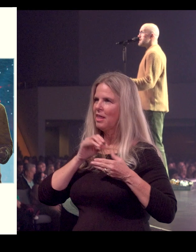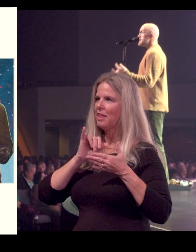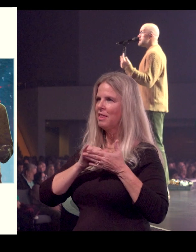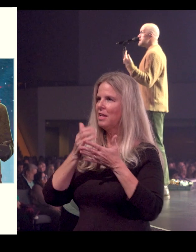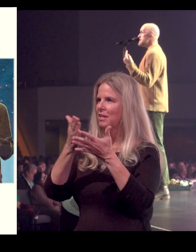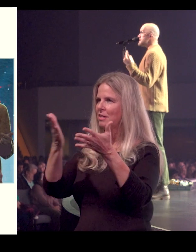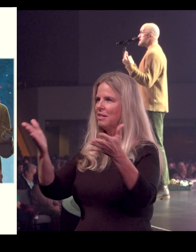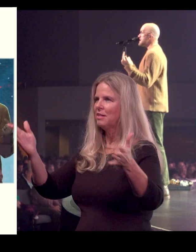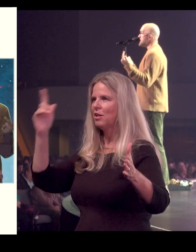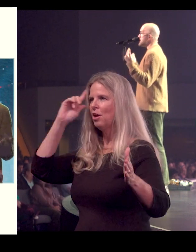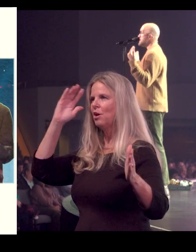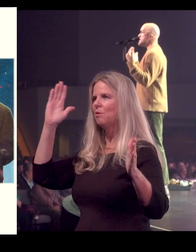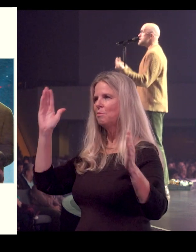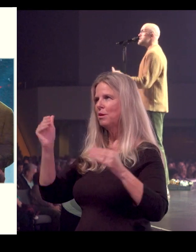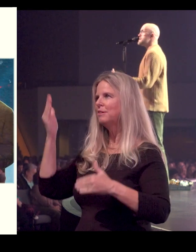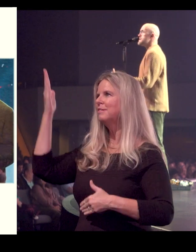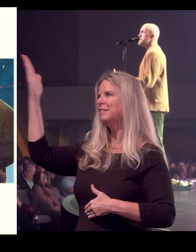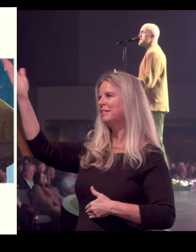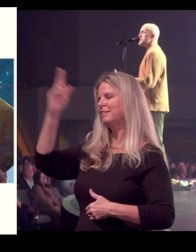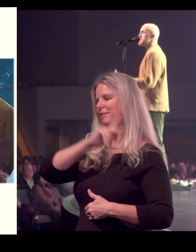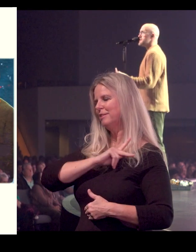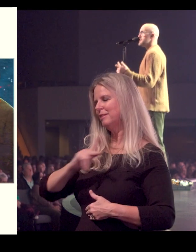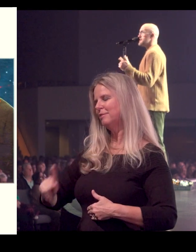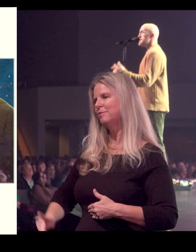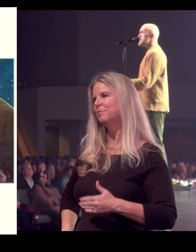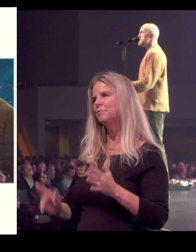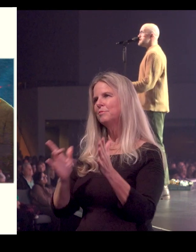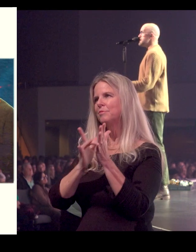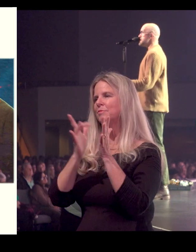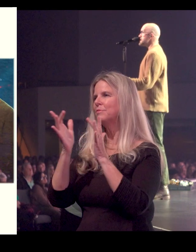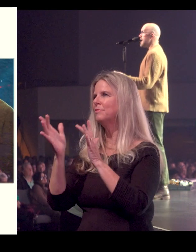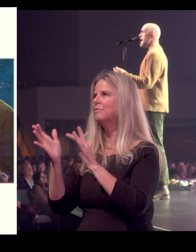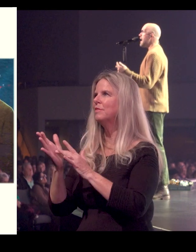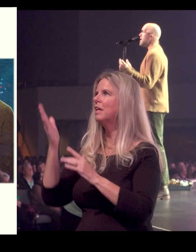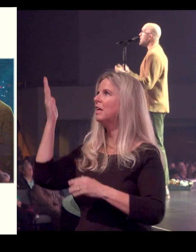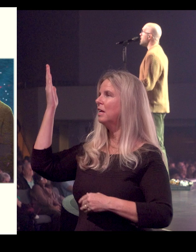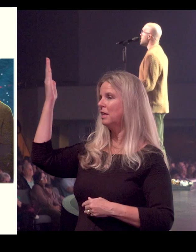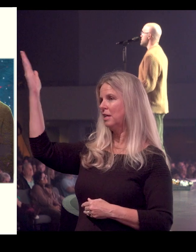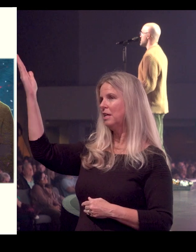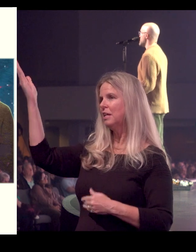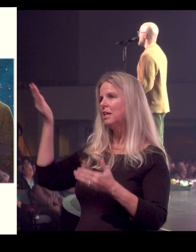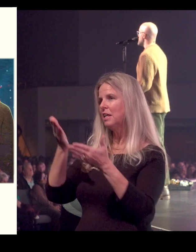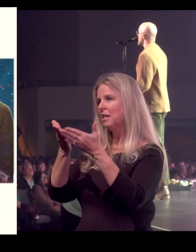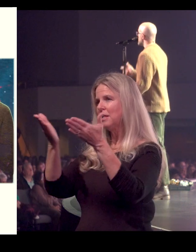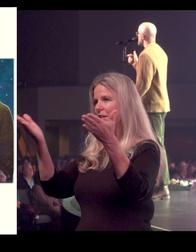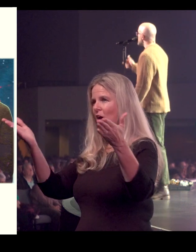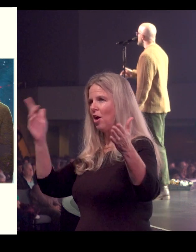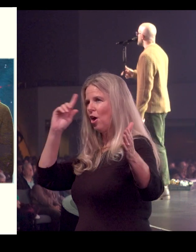He is our hope. He is King